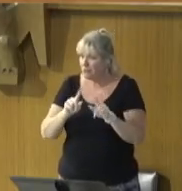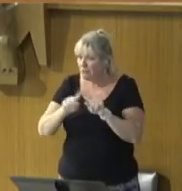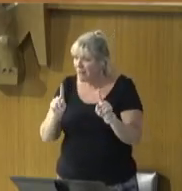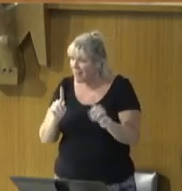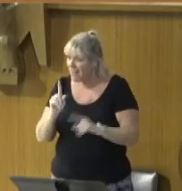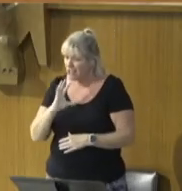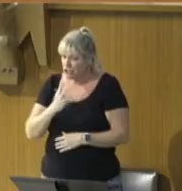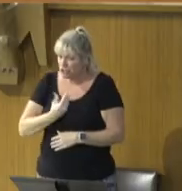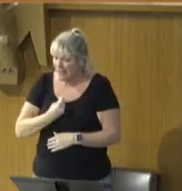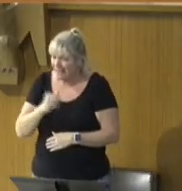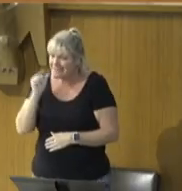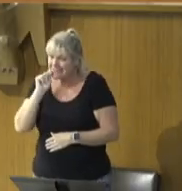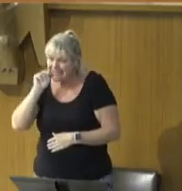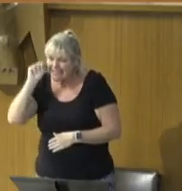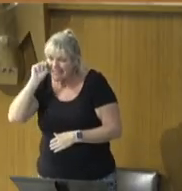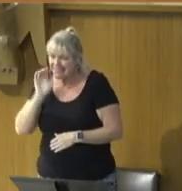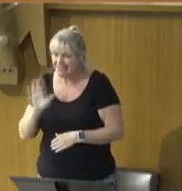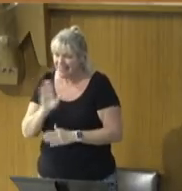are astronomical.